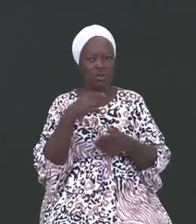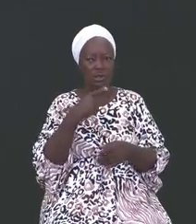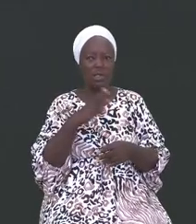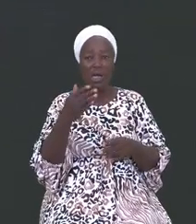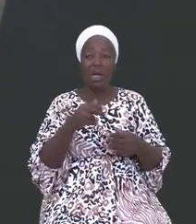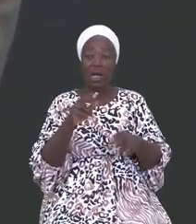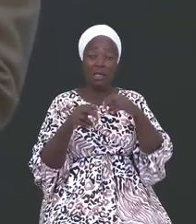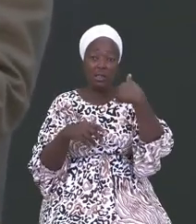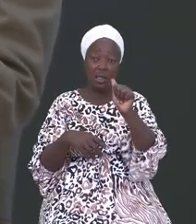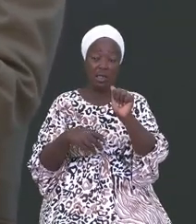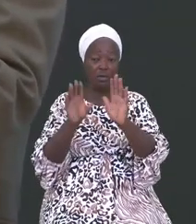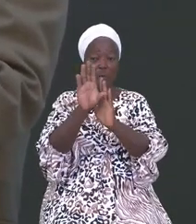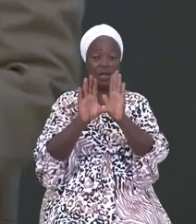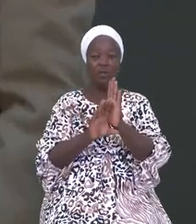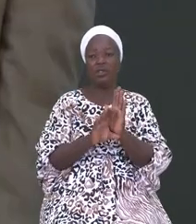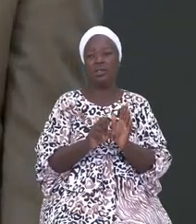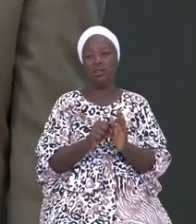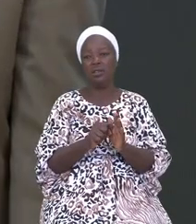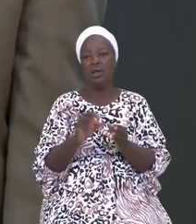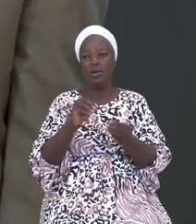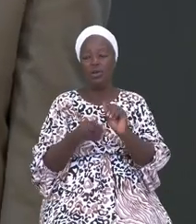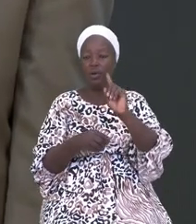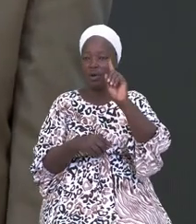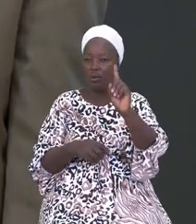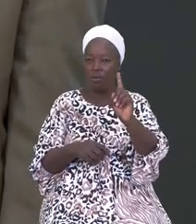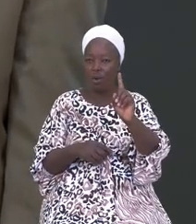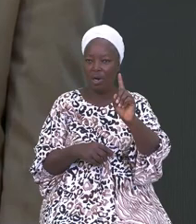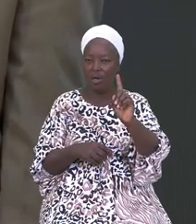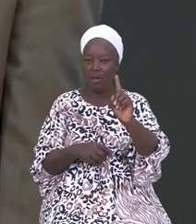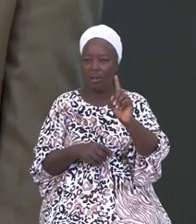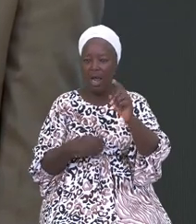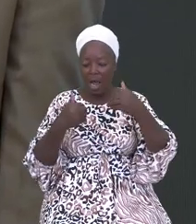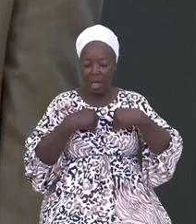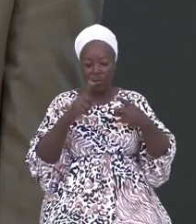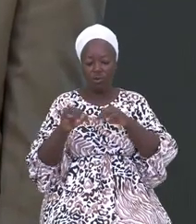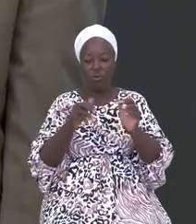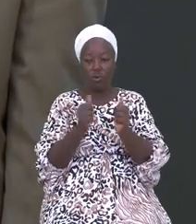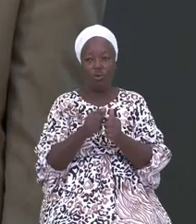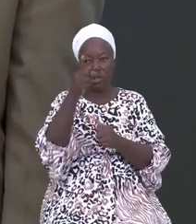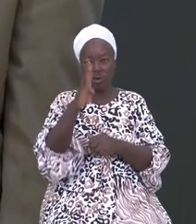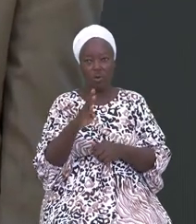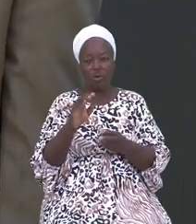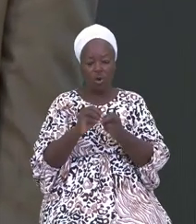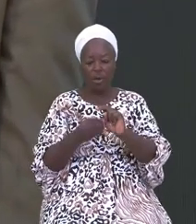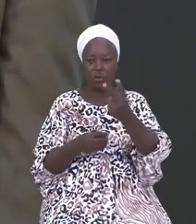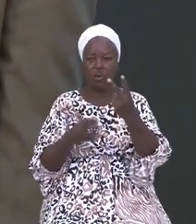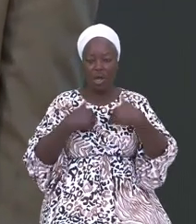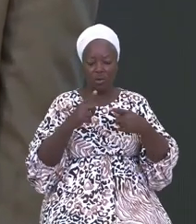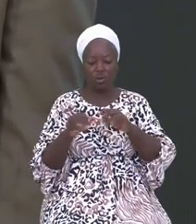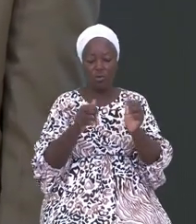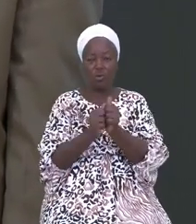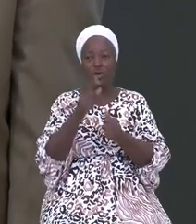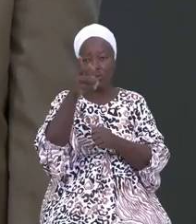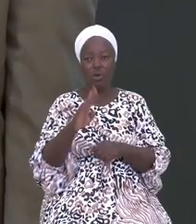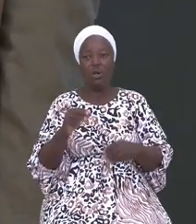10 commandments. Number one relates to God. Number two relates to God. Number three